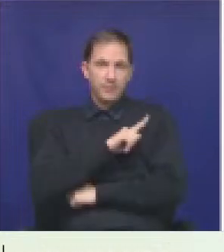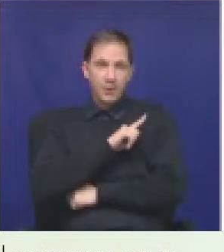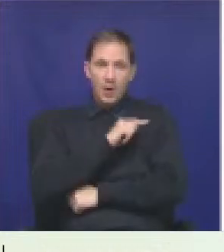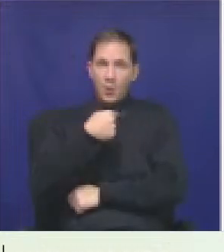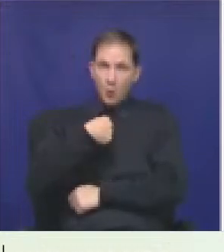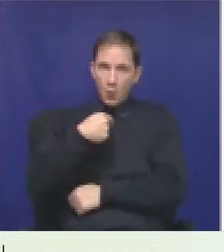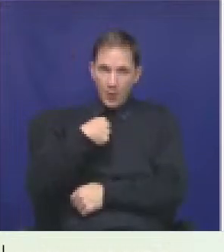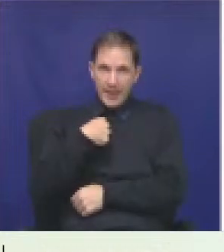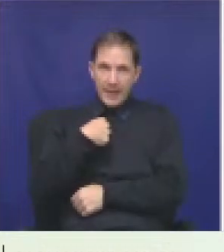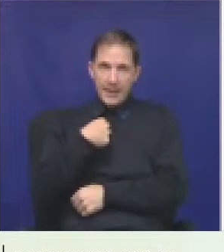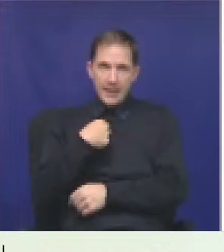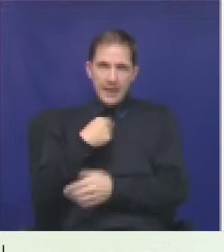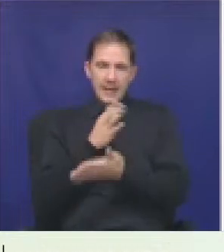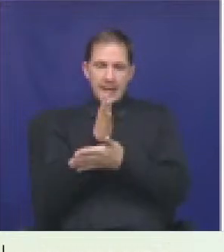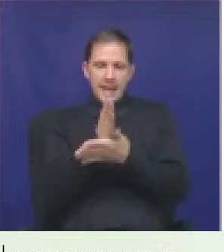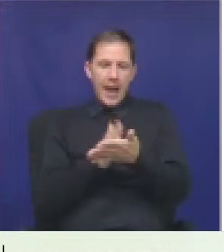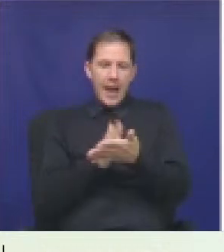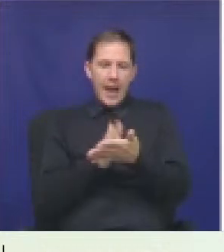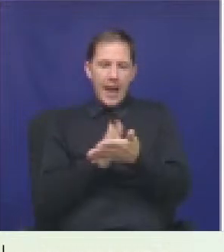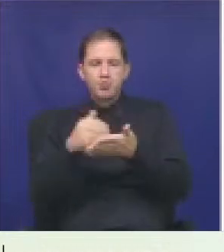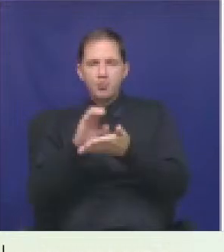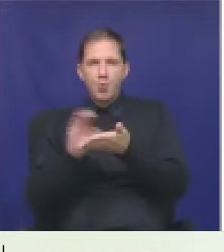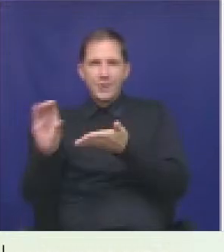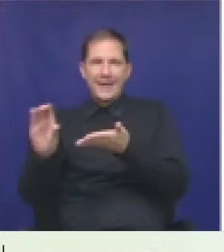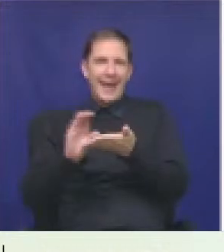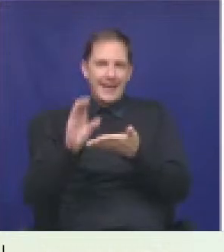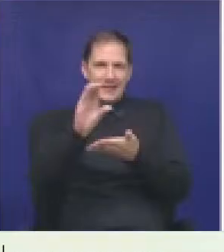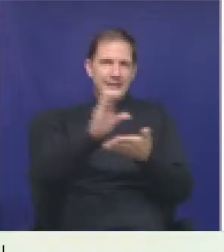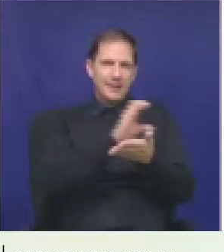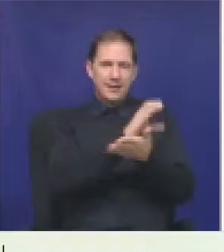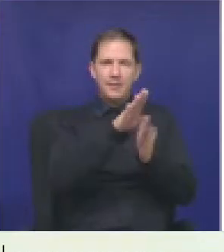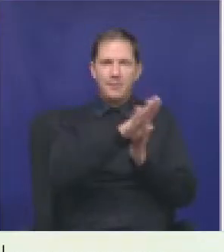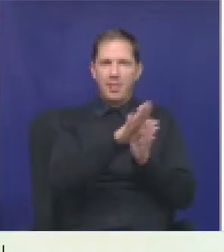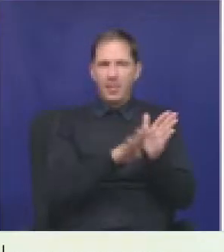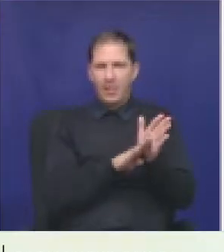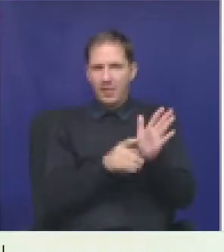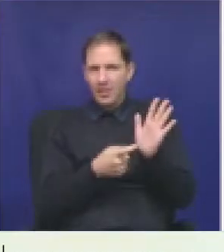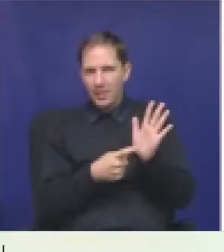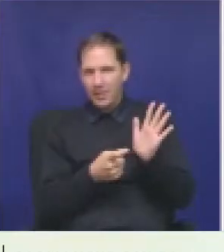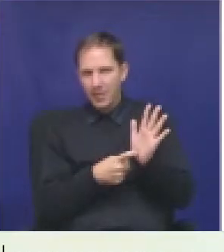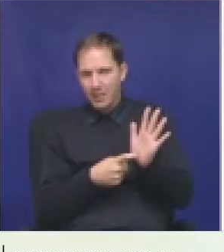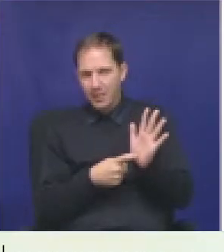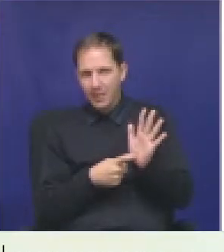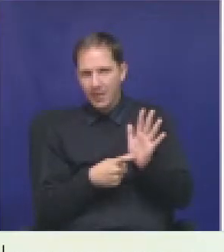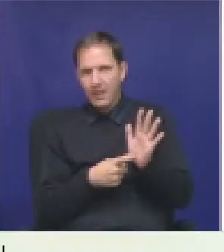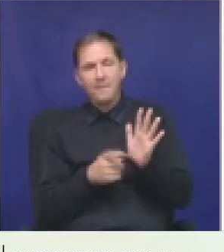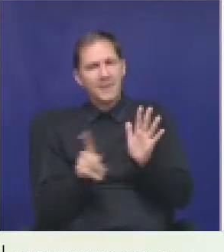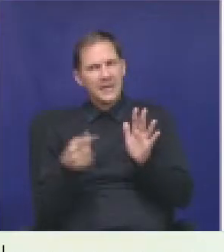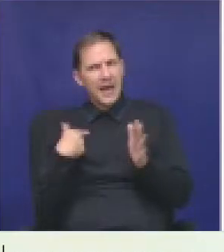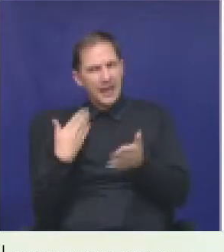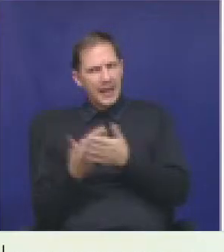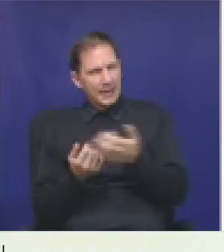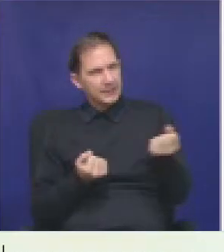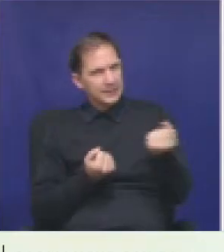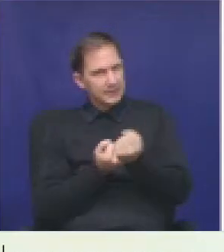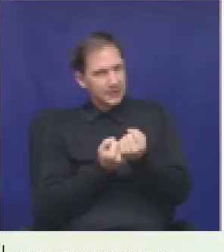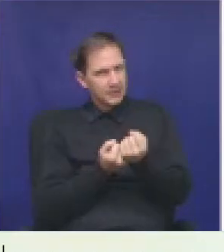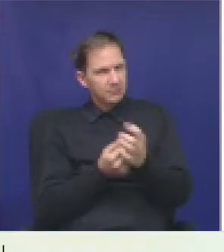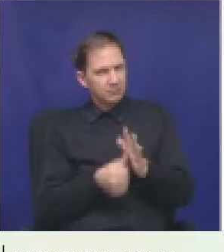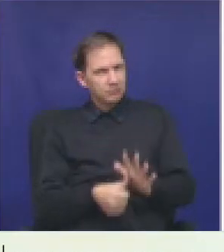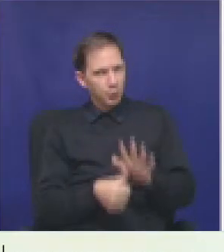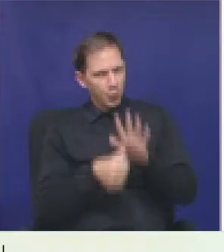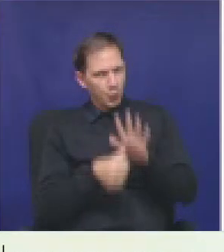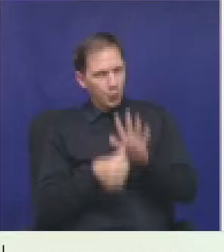the bill within the fiscal framework, but you can assist this very important